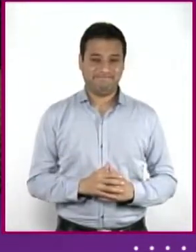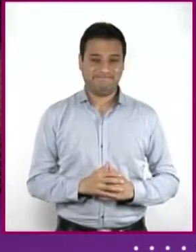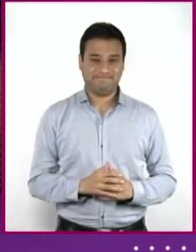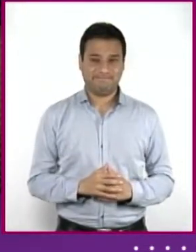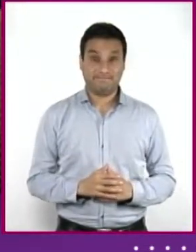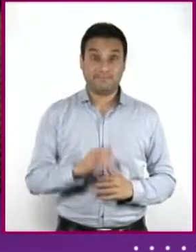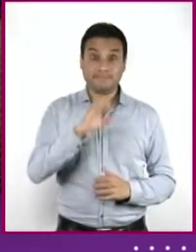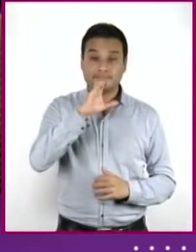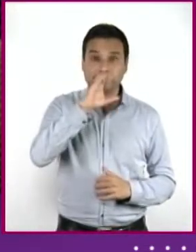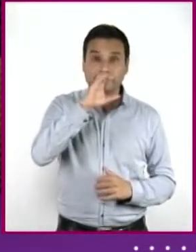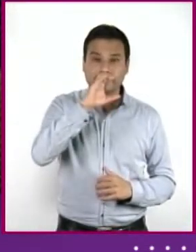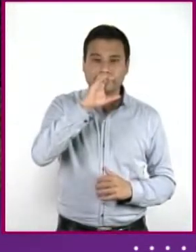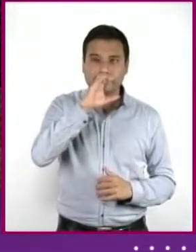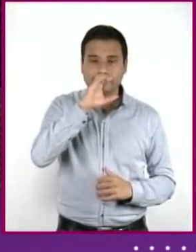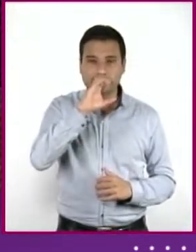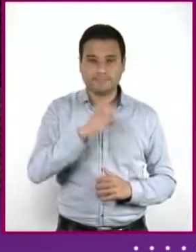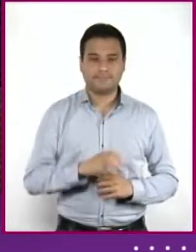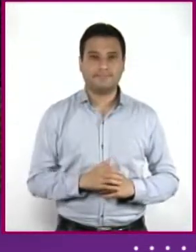Wow!